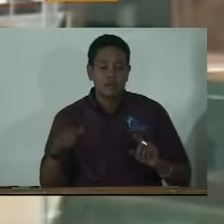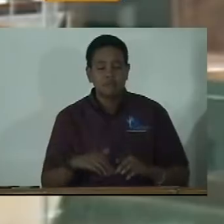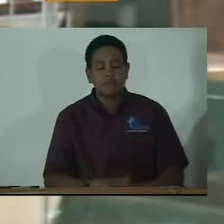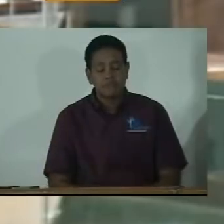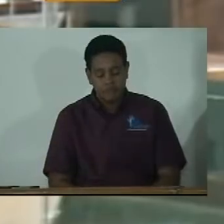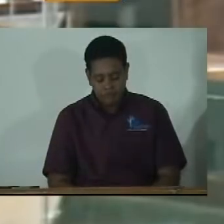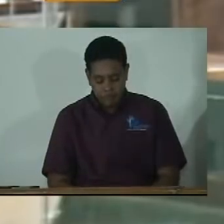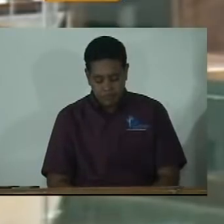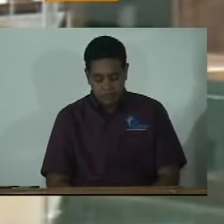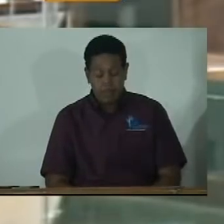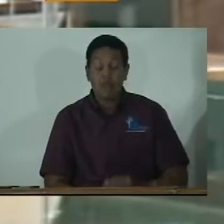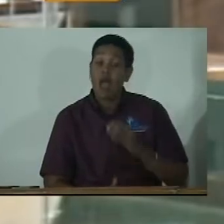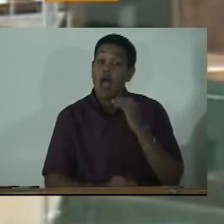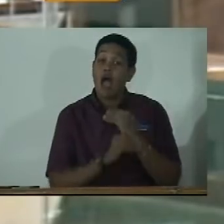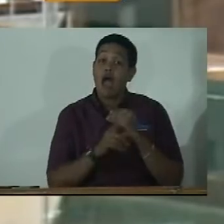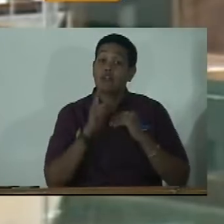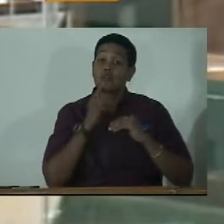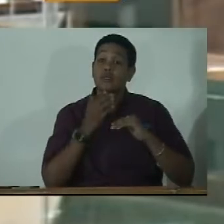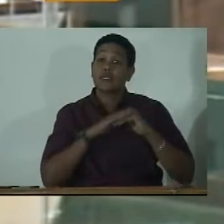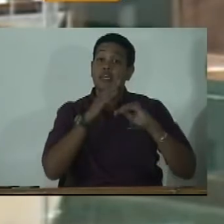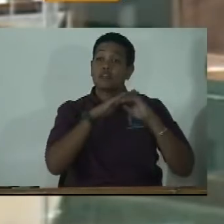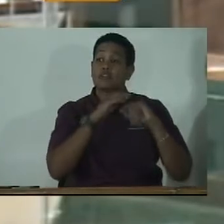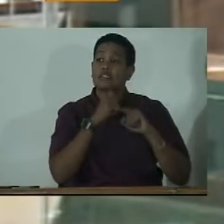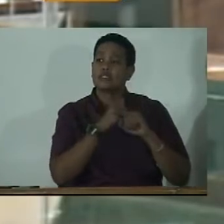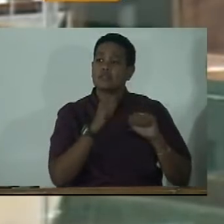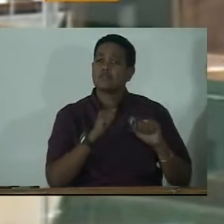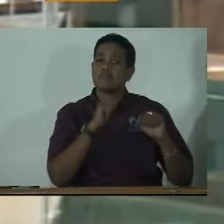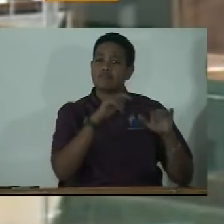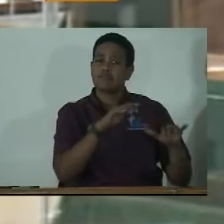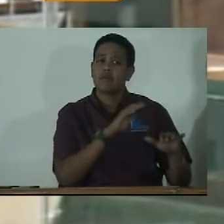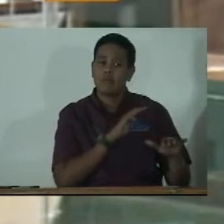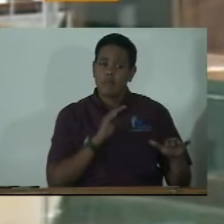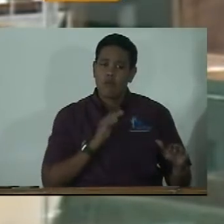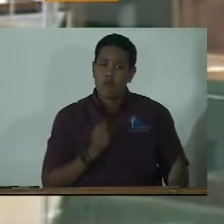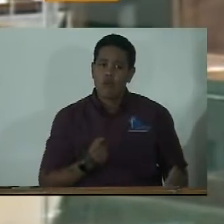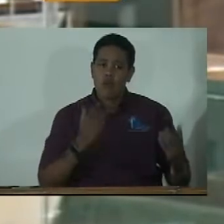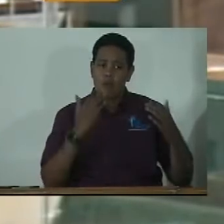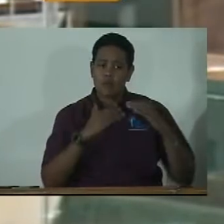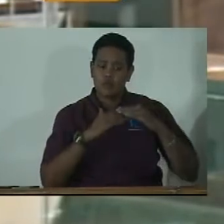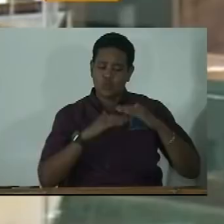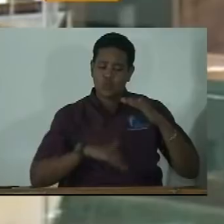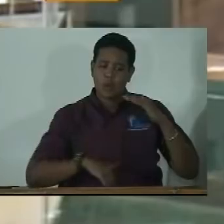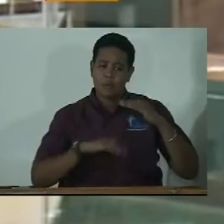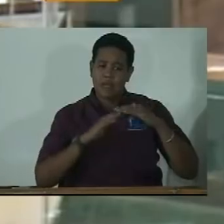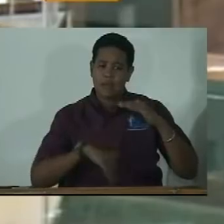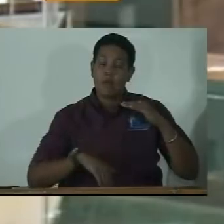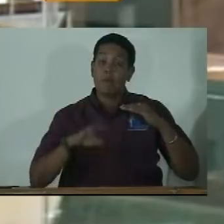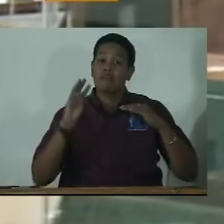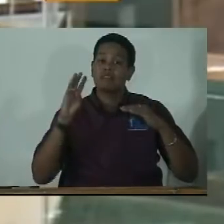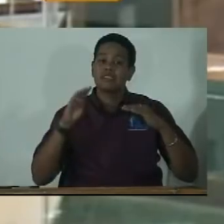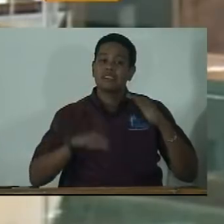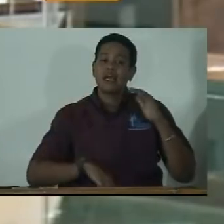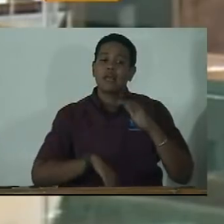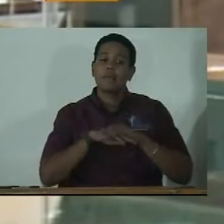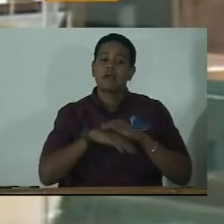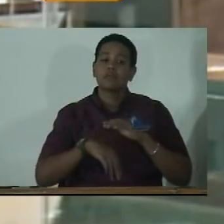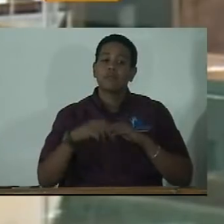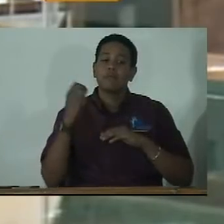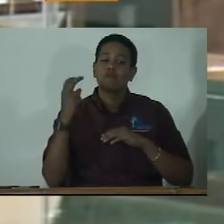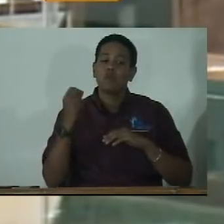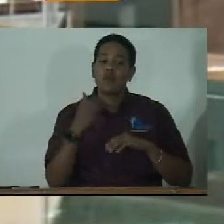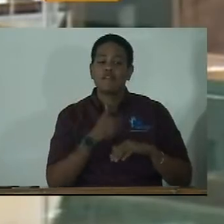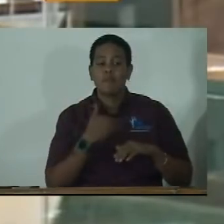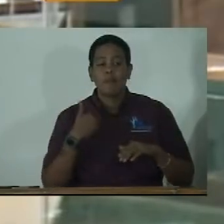and to increase the complement of the board to a minimum of 6 and a maximum of 12 members instead